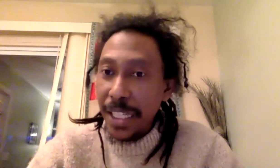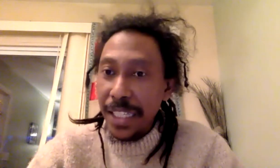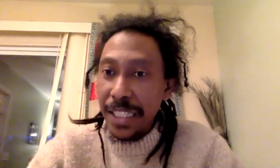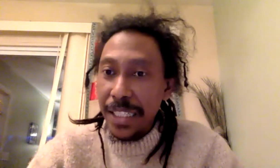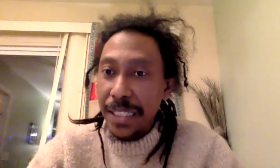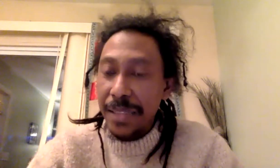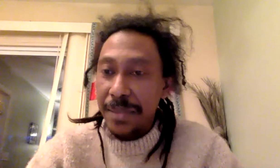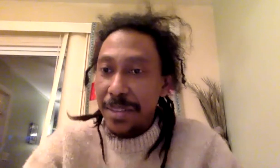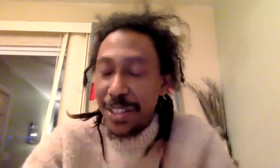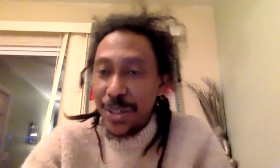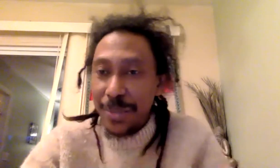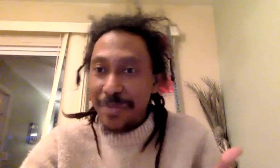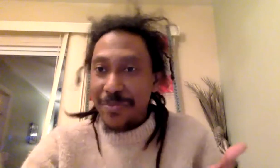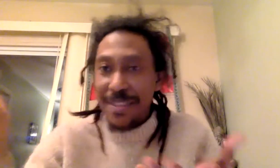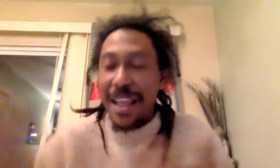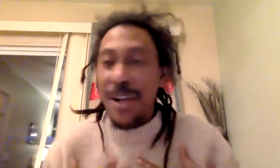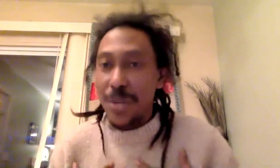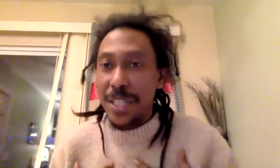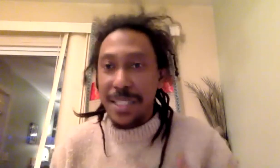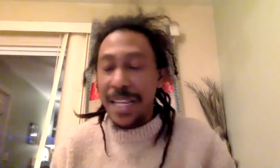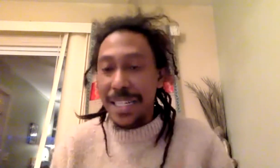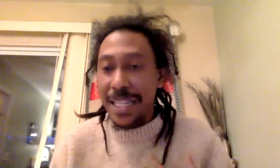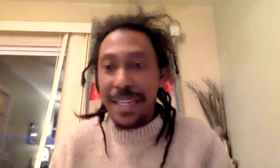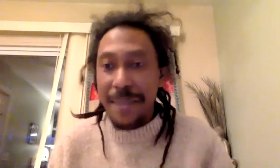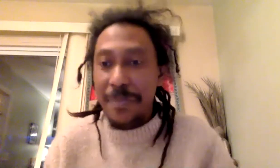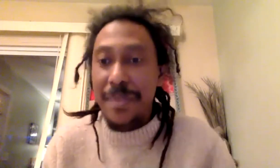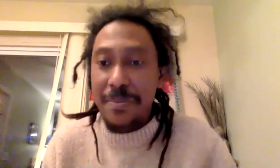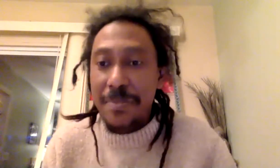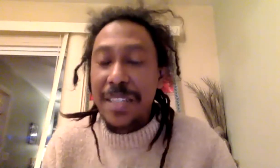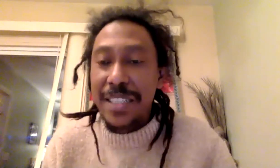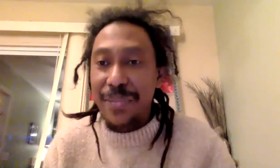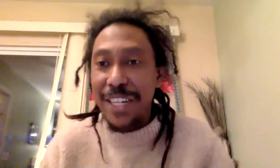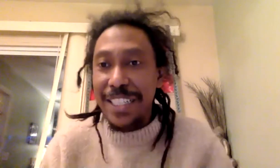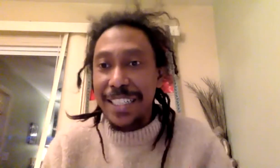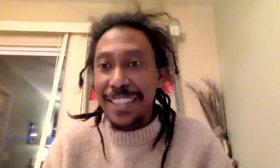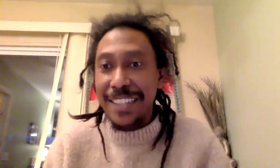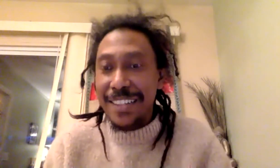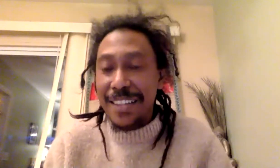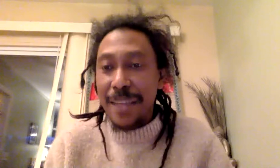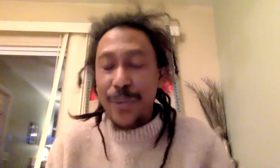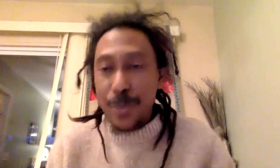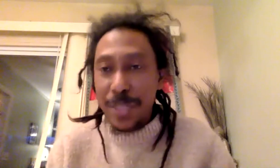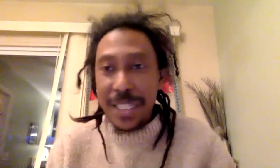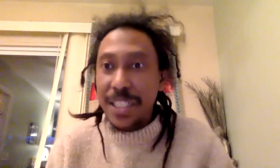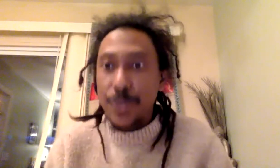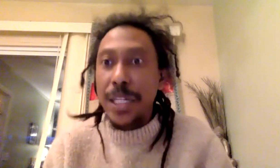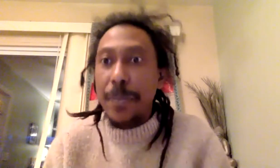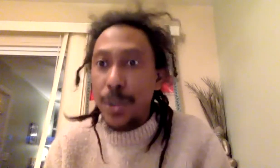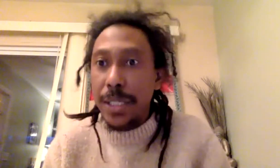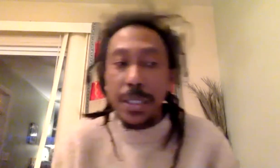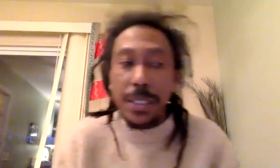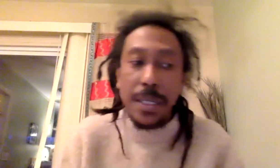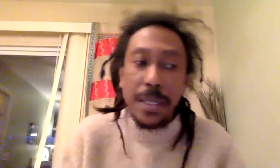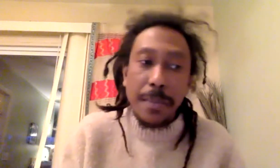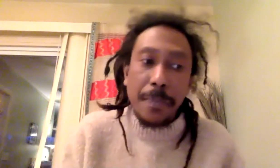really, you know, I was kind of like, it's very, for me, that's really